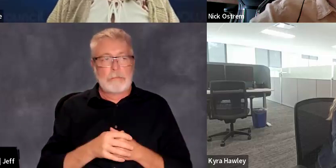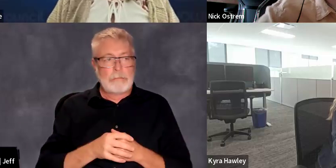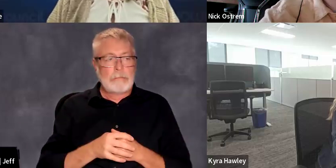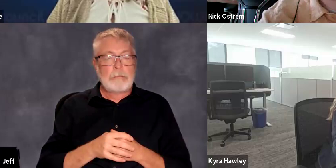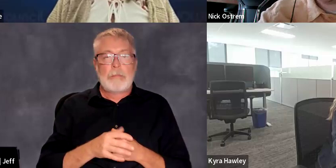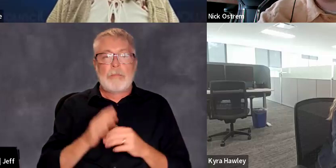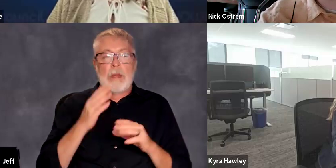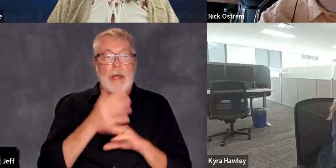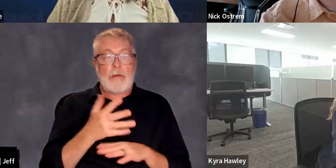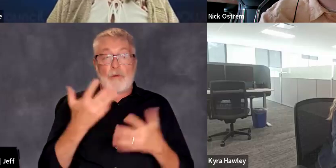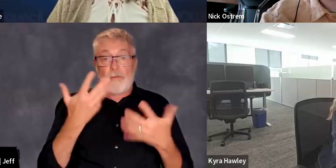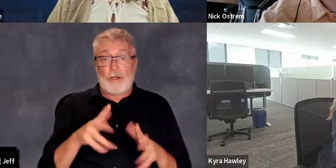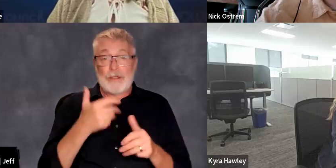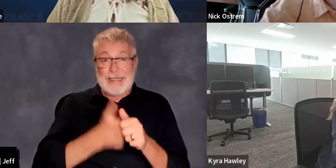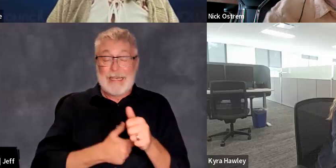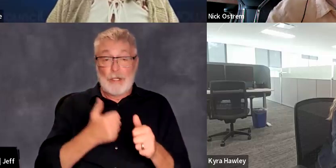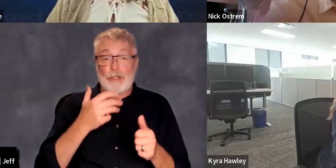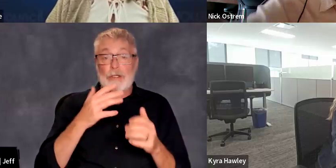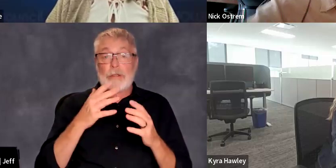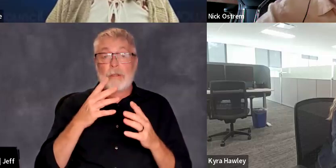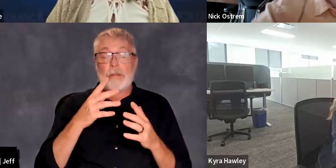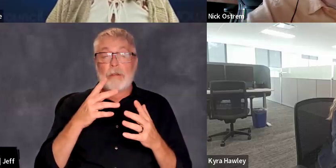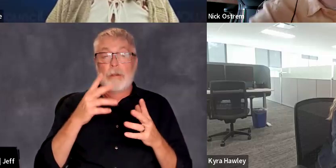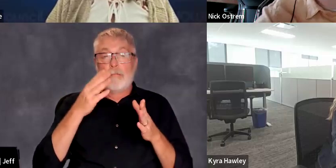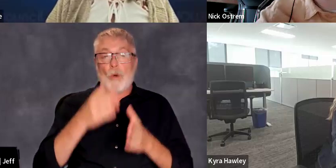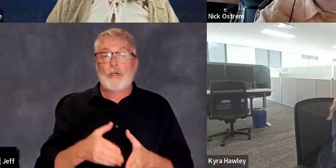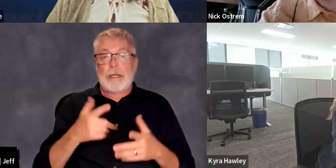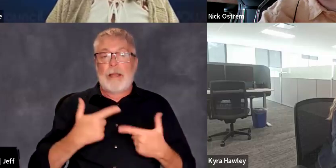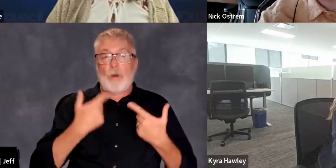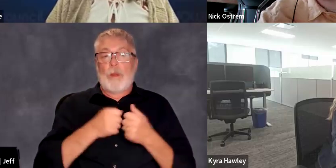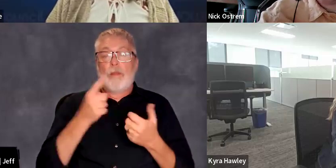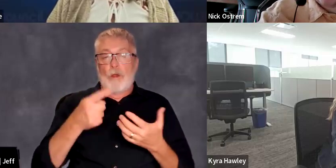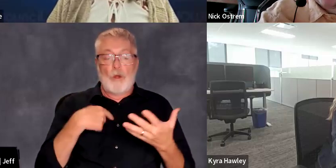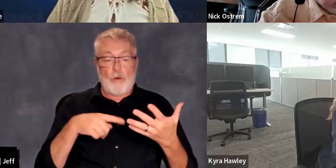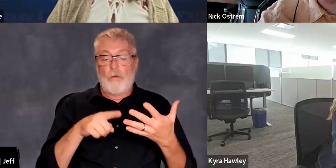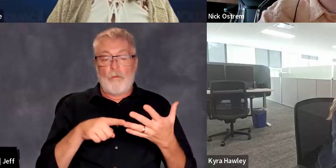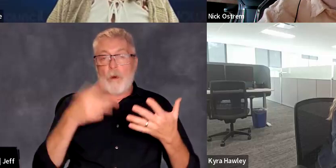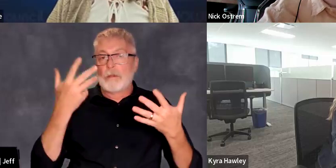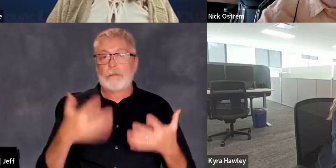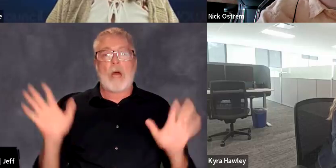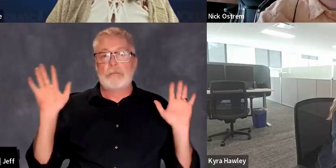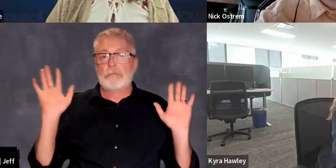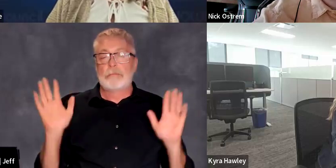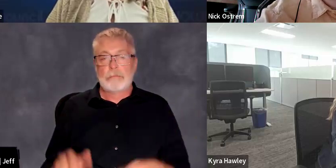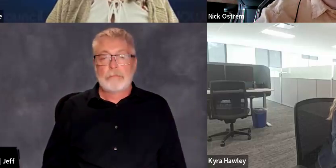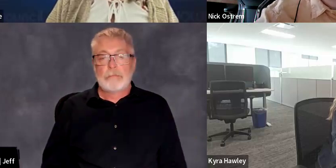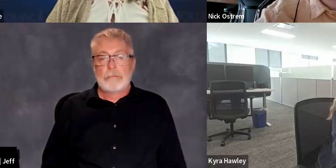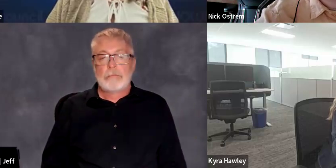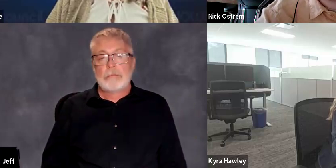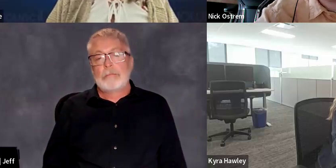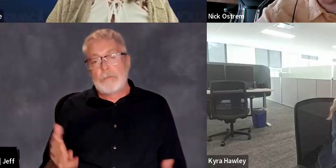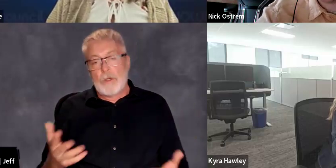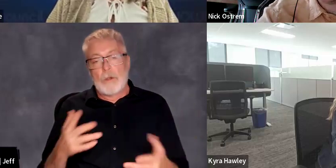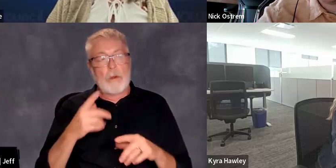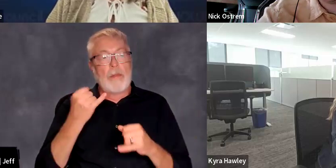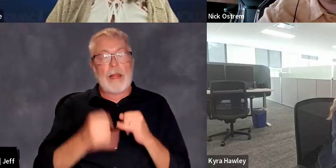Once you've gone through every member of your household for step 4, that is it. Step 4, much shorter. So, on